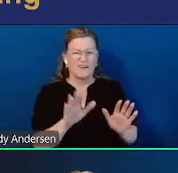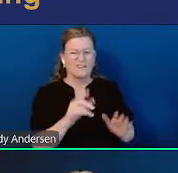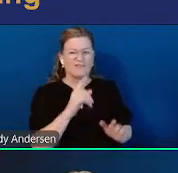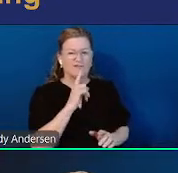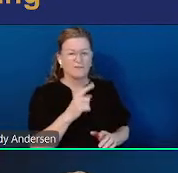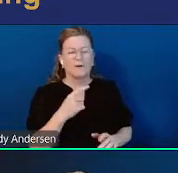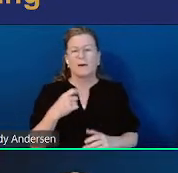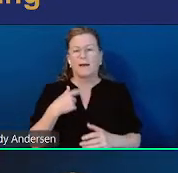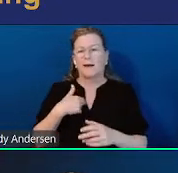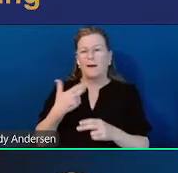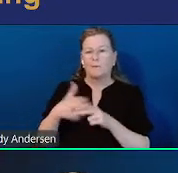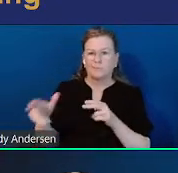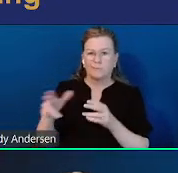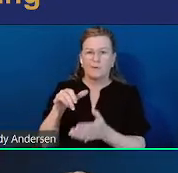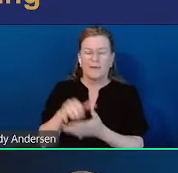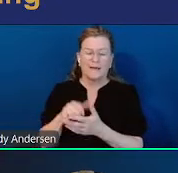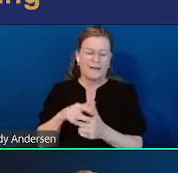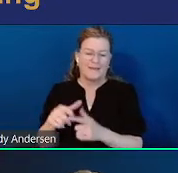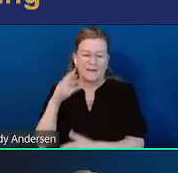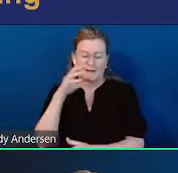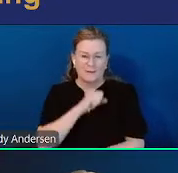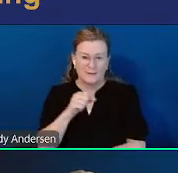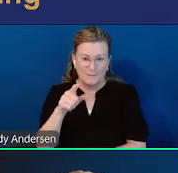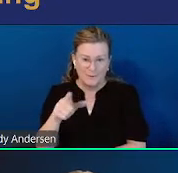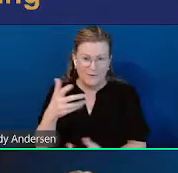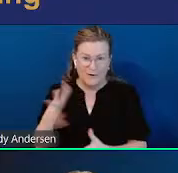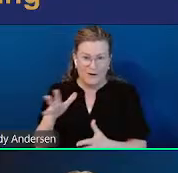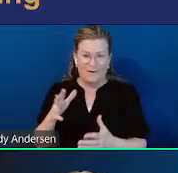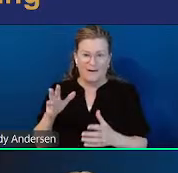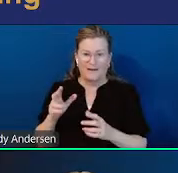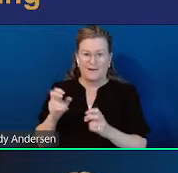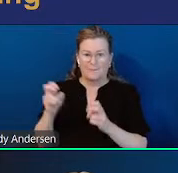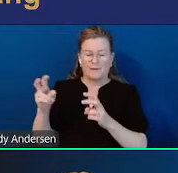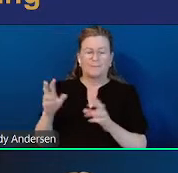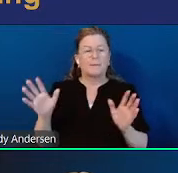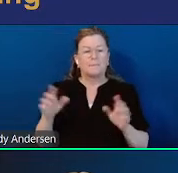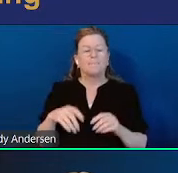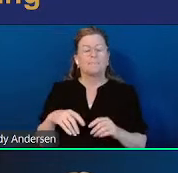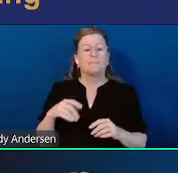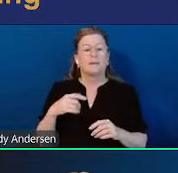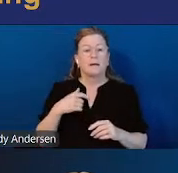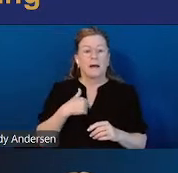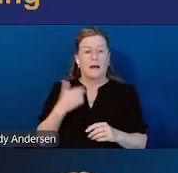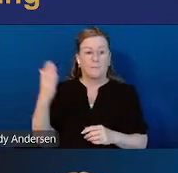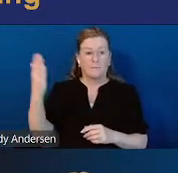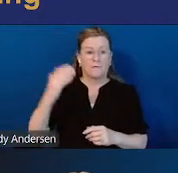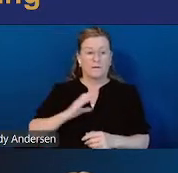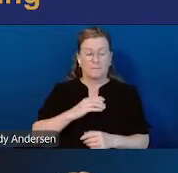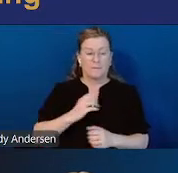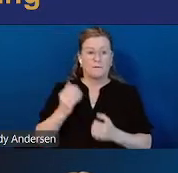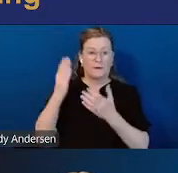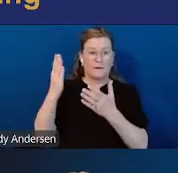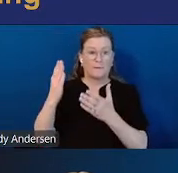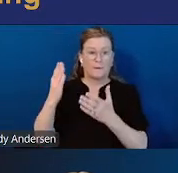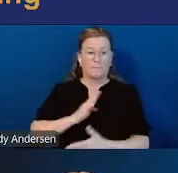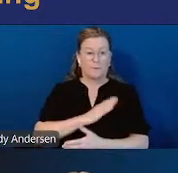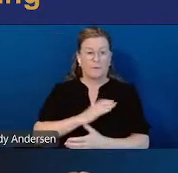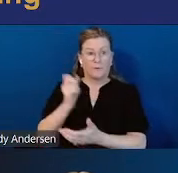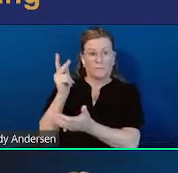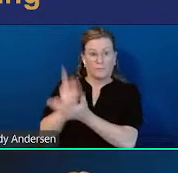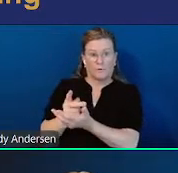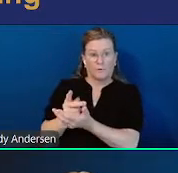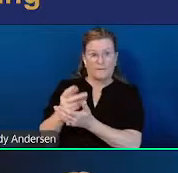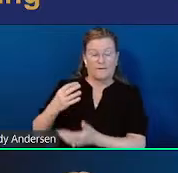just do it quickly and then we'll assume that you have already put it on the floor. But I move that the committee recommend that the board approve